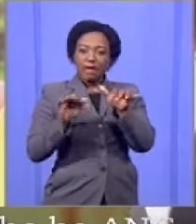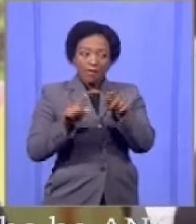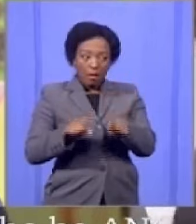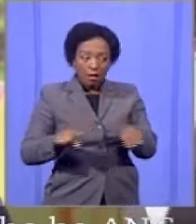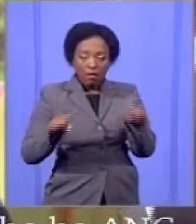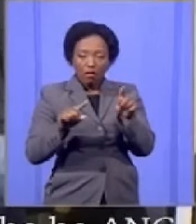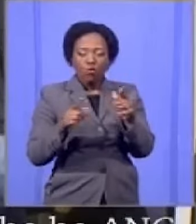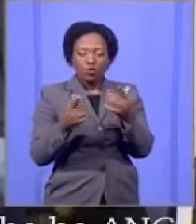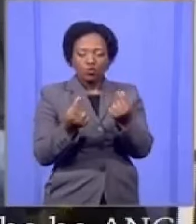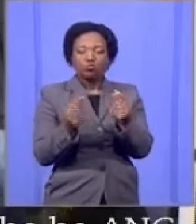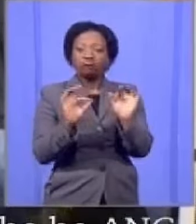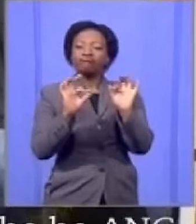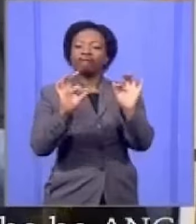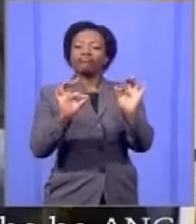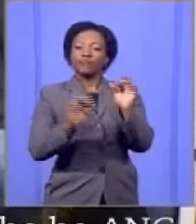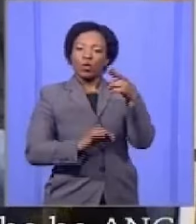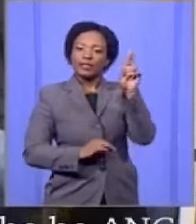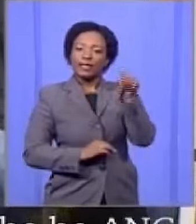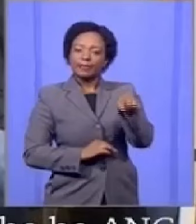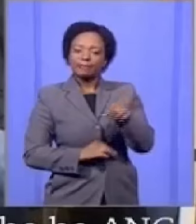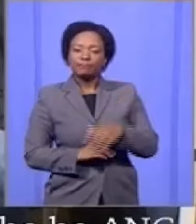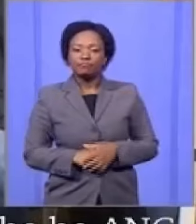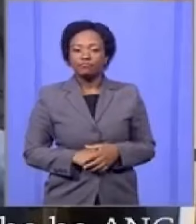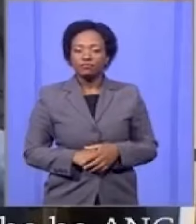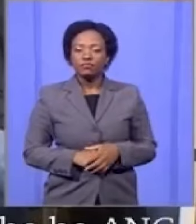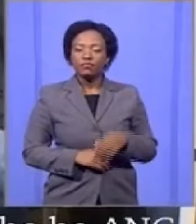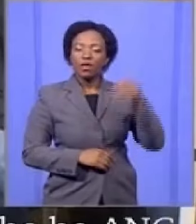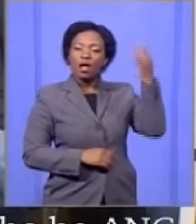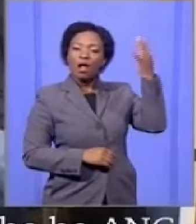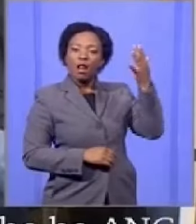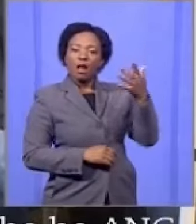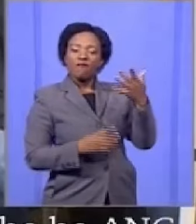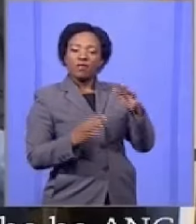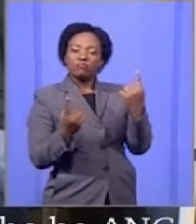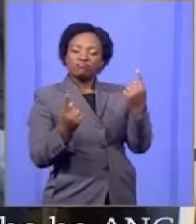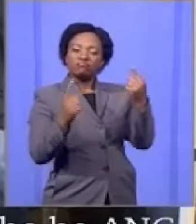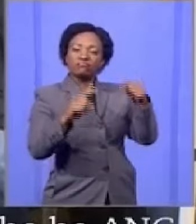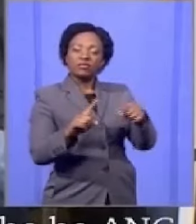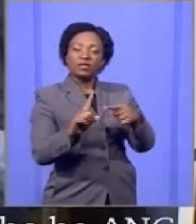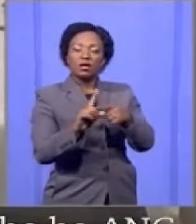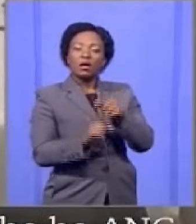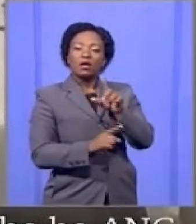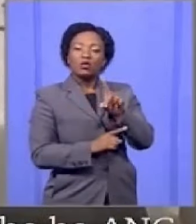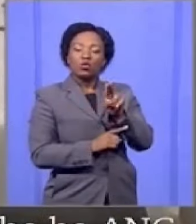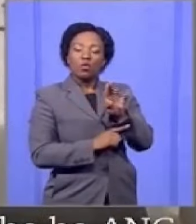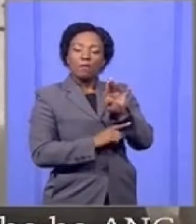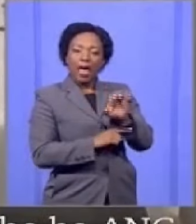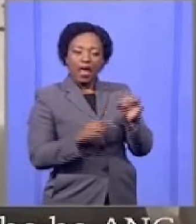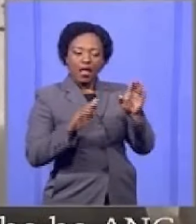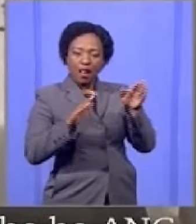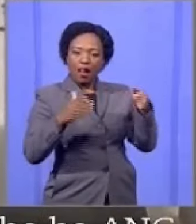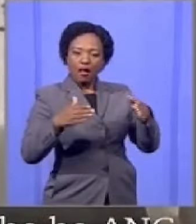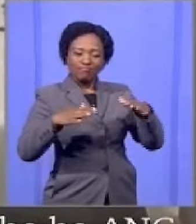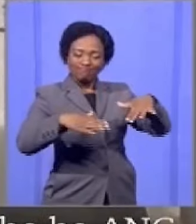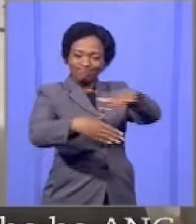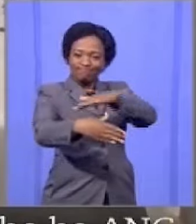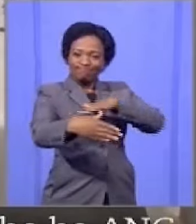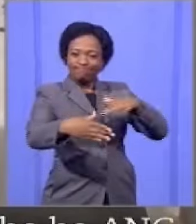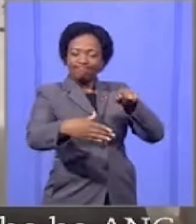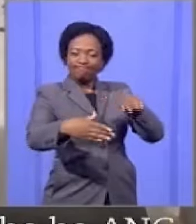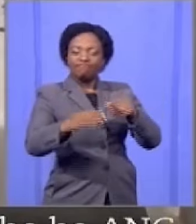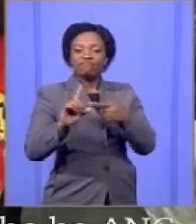what is right. Fana bua kwa lebitleng la mopresidente wa maloba wa ANC John Langa Libalele Dube, Mbeki o rile ga go a siama